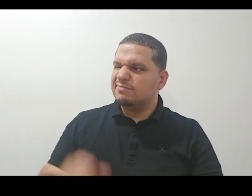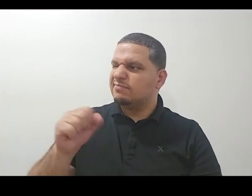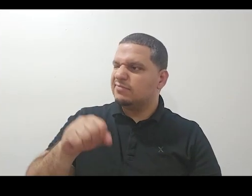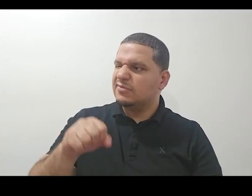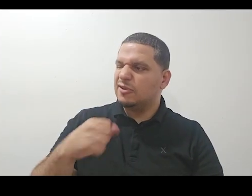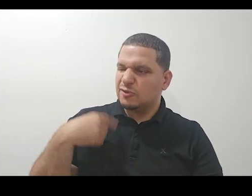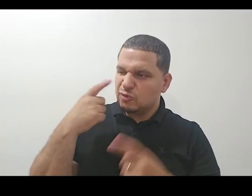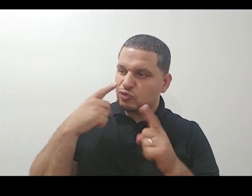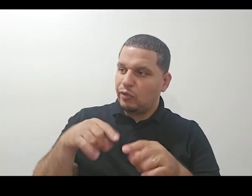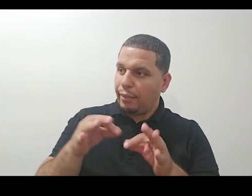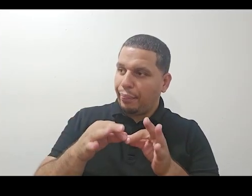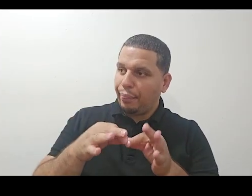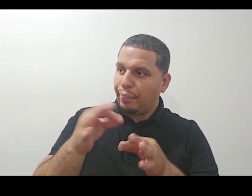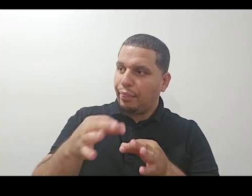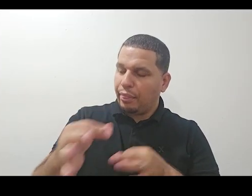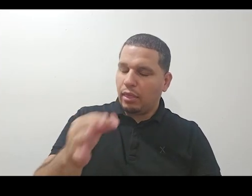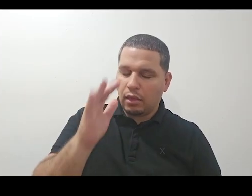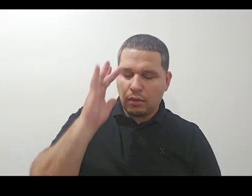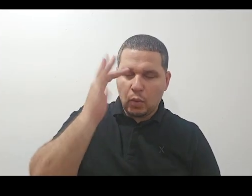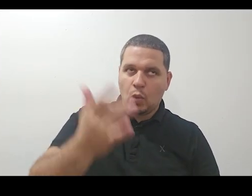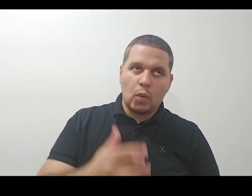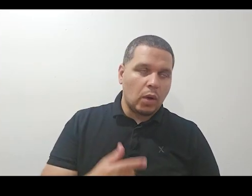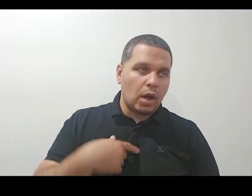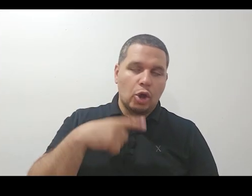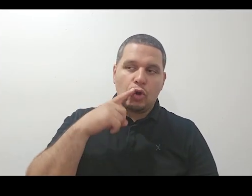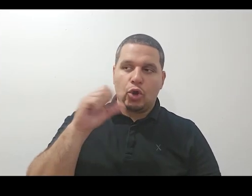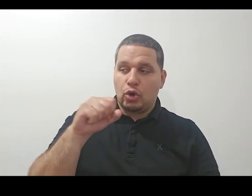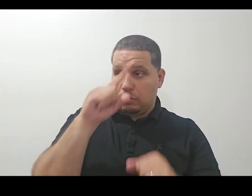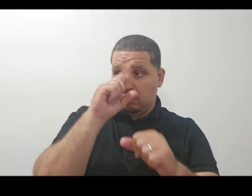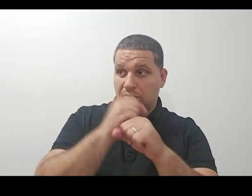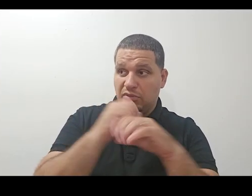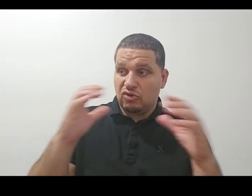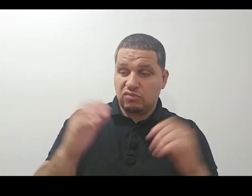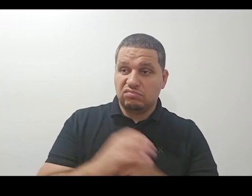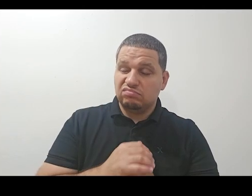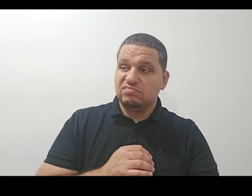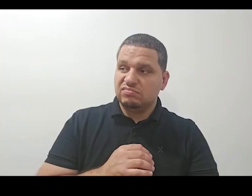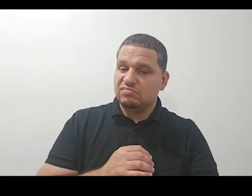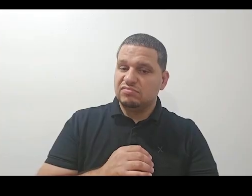delays are annoying, I could imagine. So